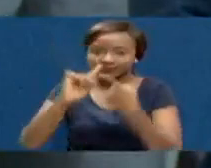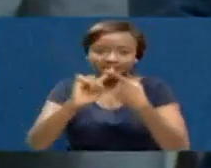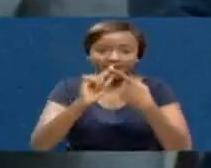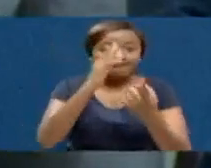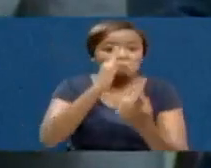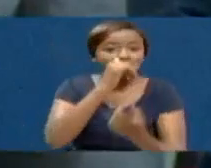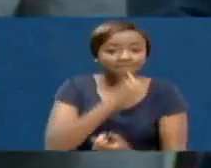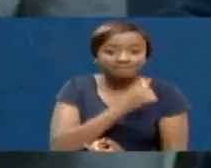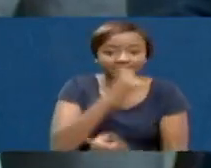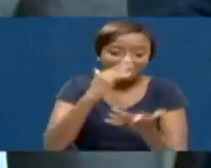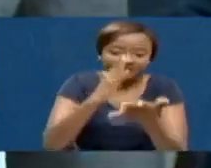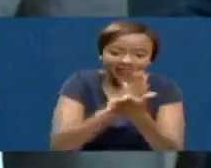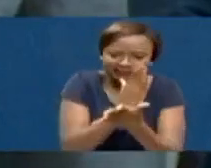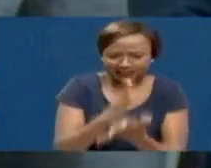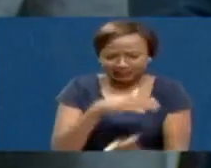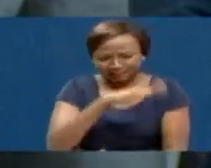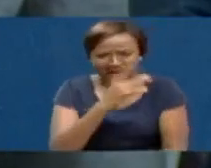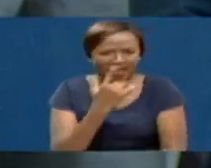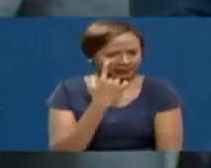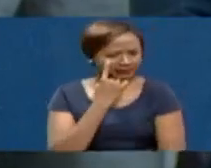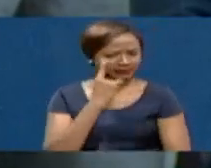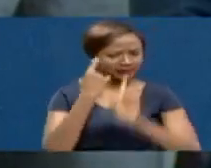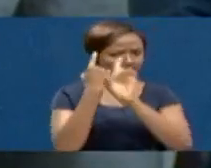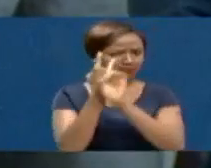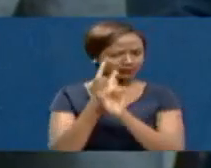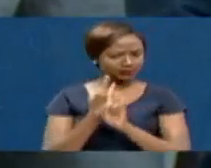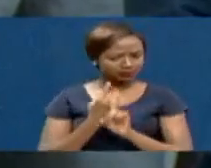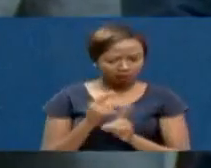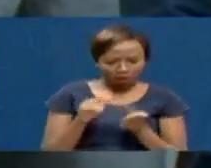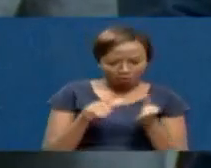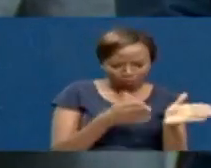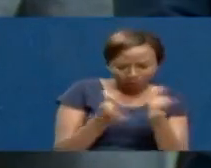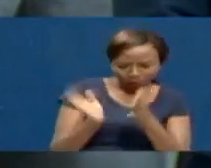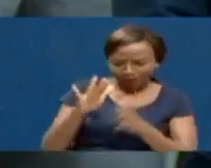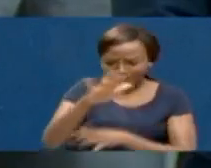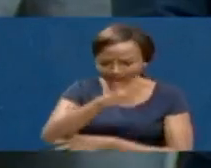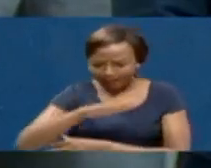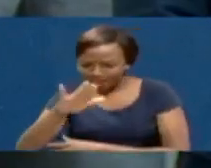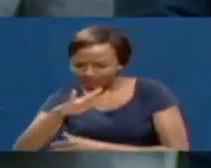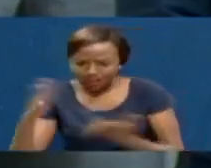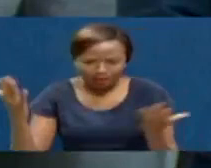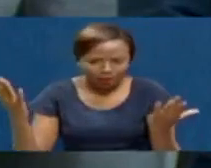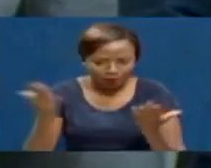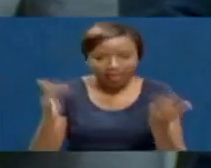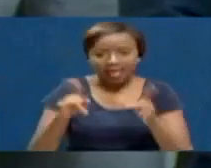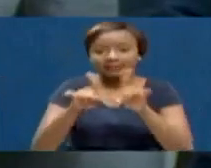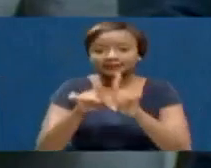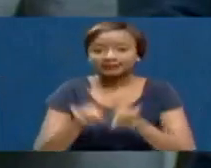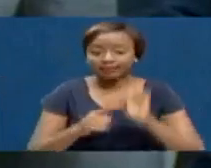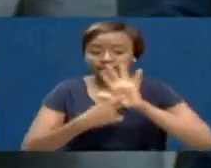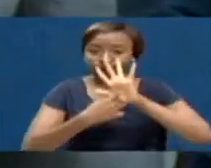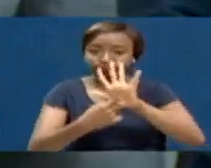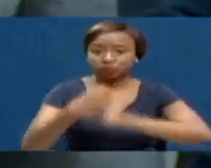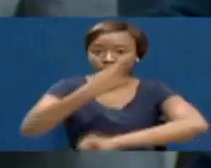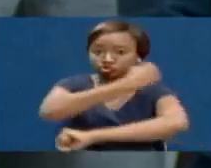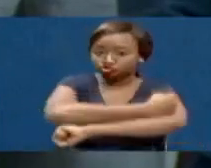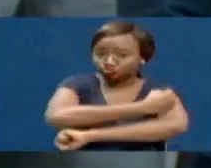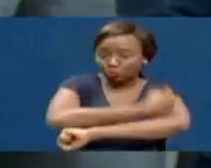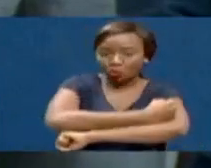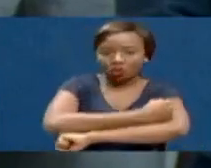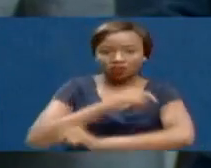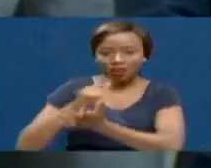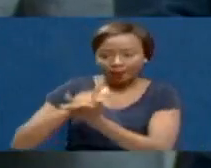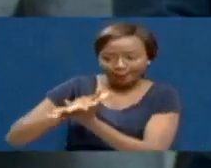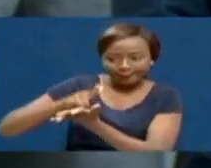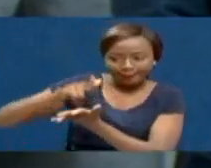for instance, has identified various areas, including schools, including air